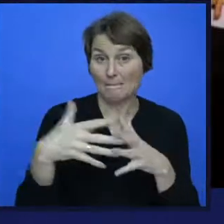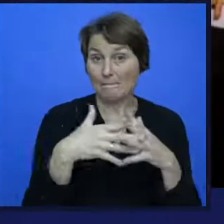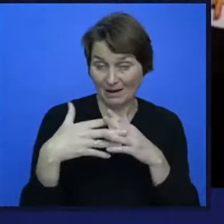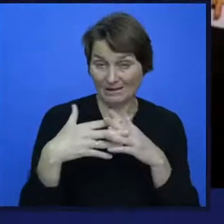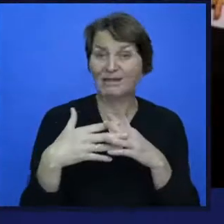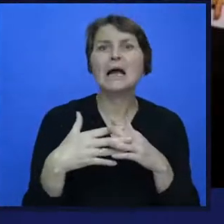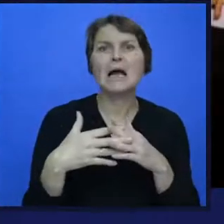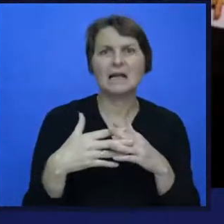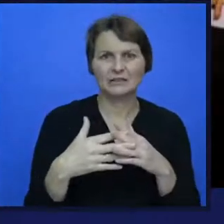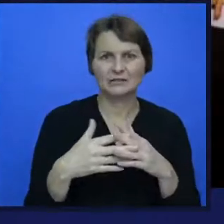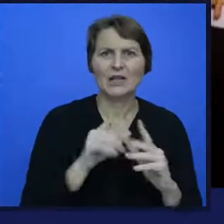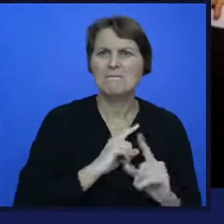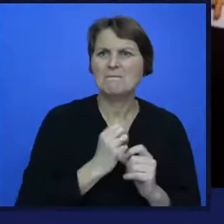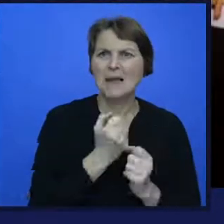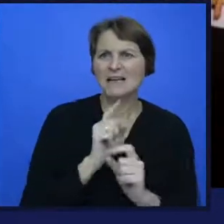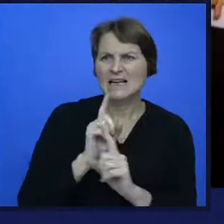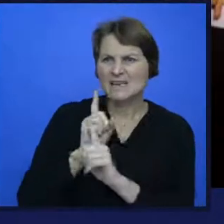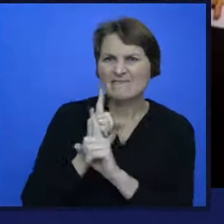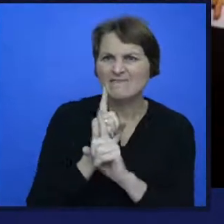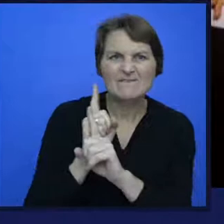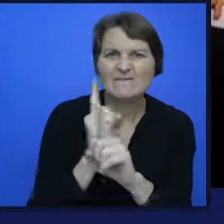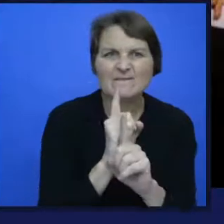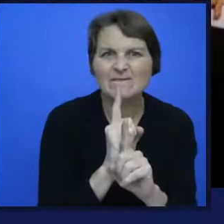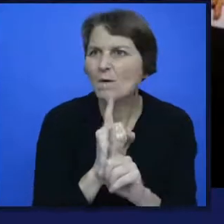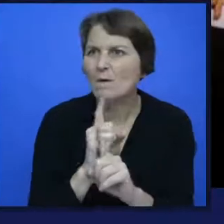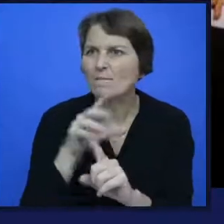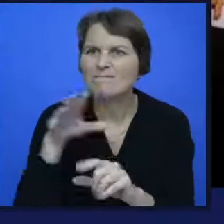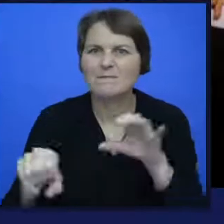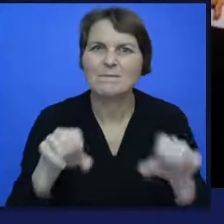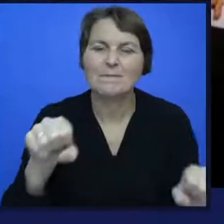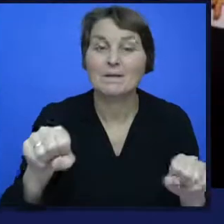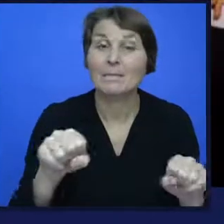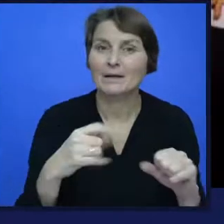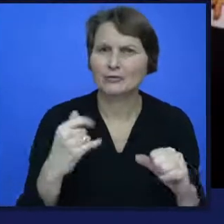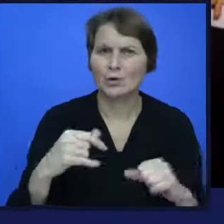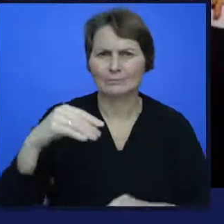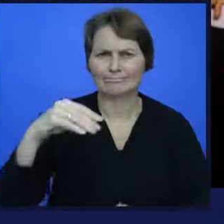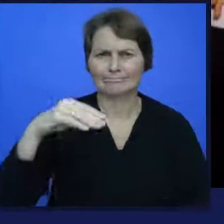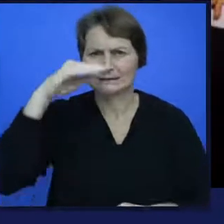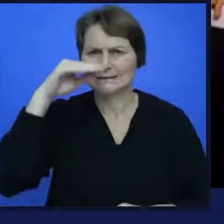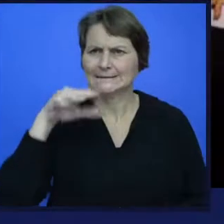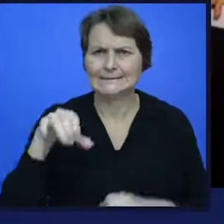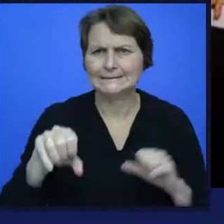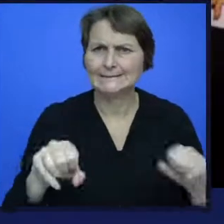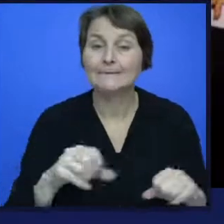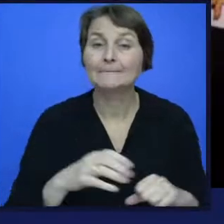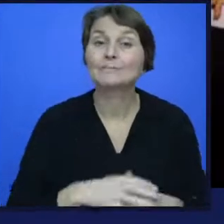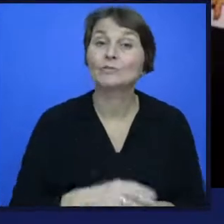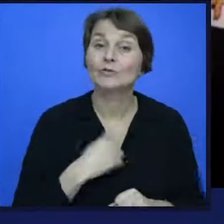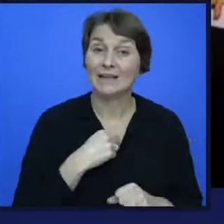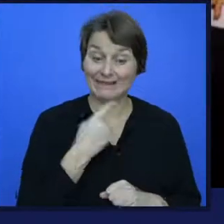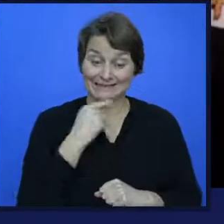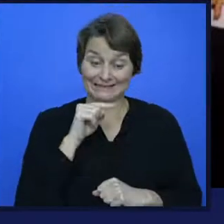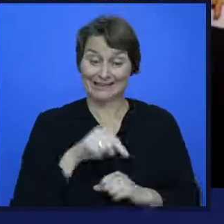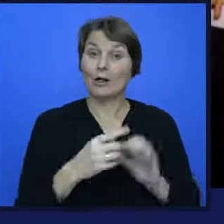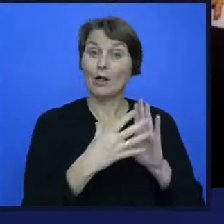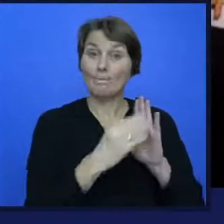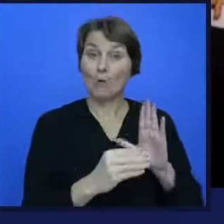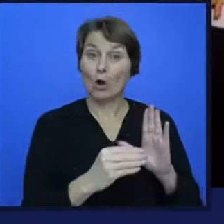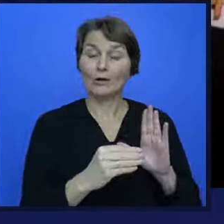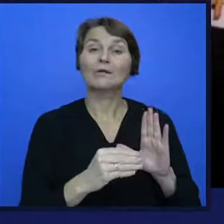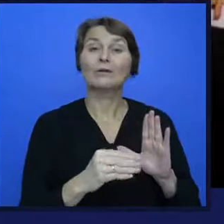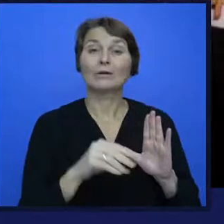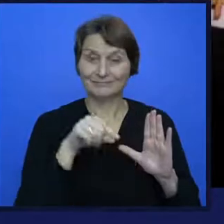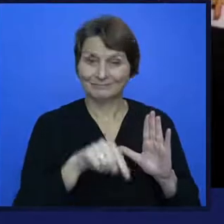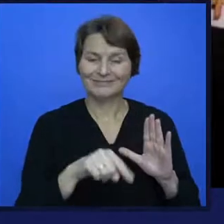just the way it is. So if I were to use that data to produce a neural network model, it would basically just learn that